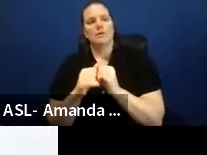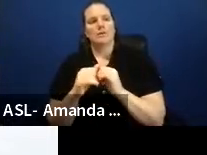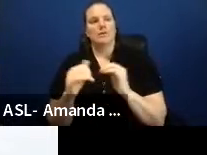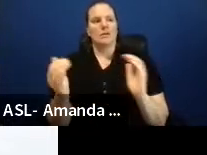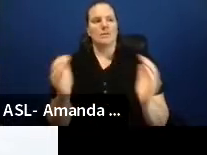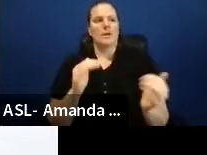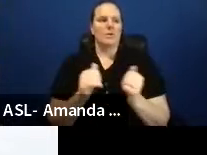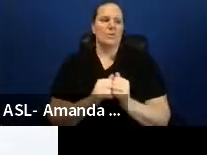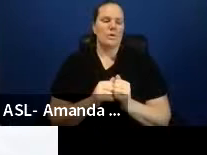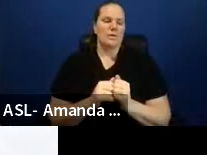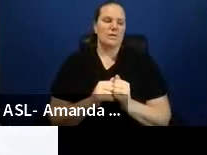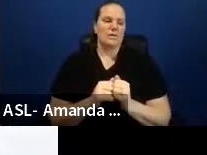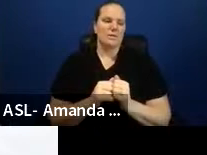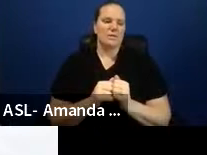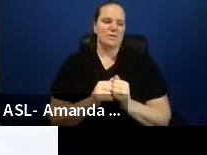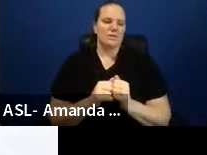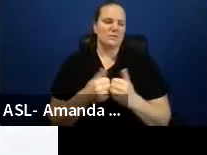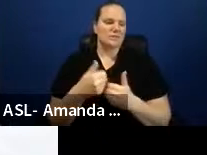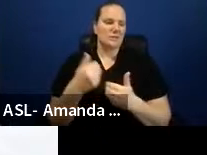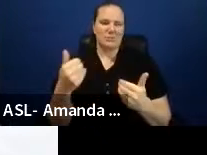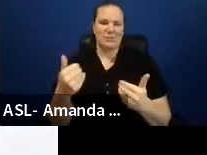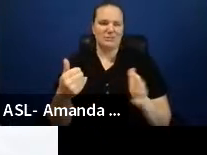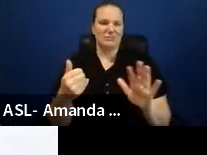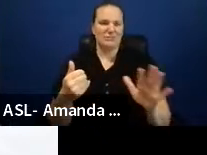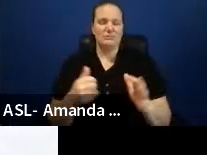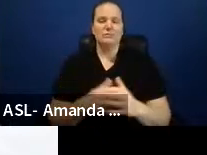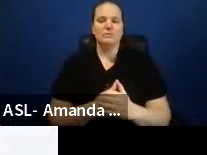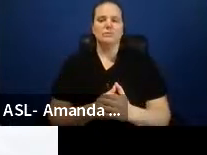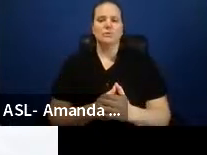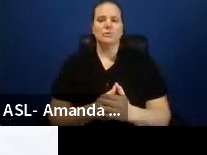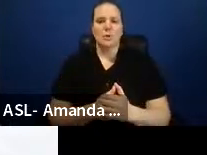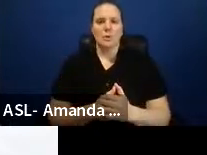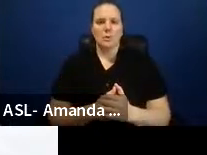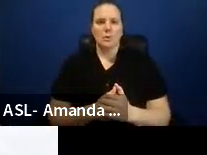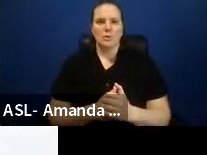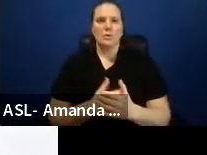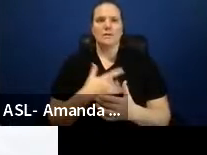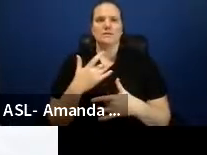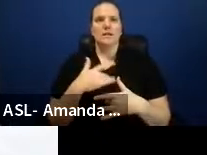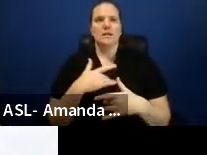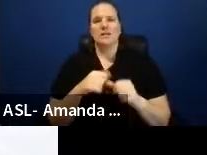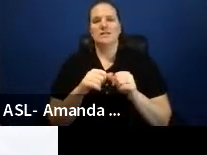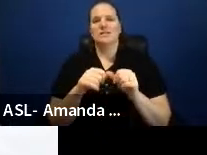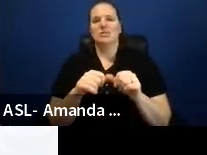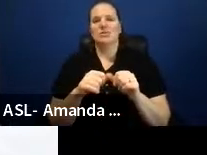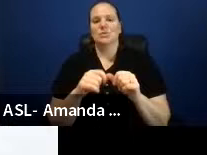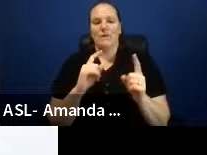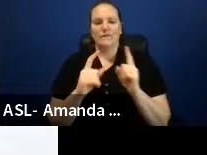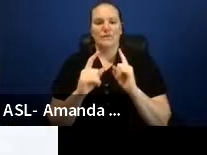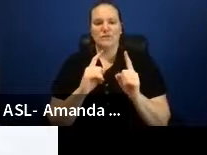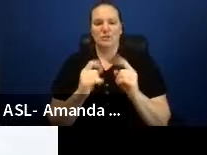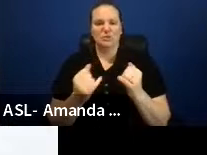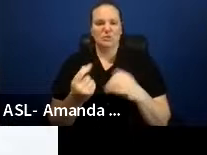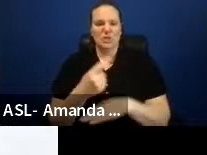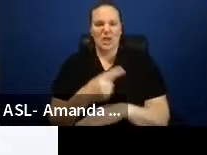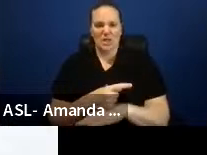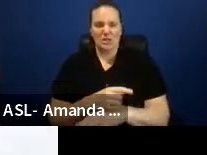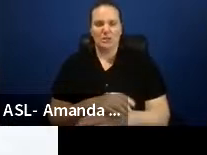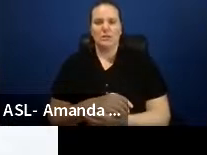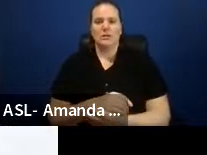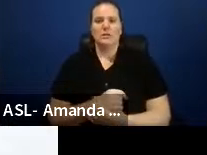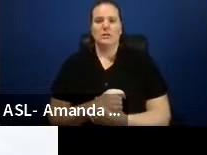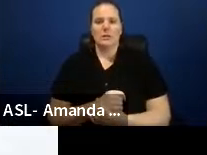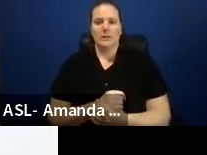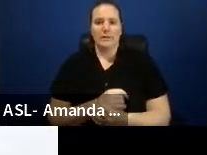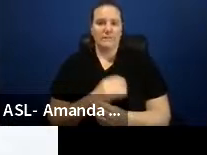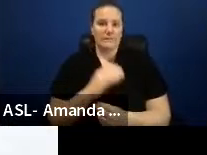being separate. And so just excited about continuing in the conversation today and in the